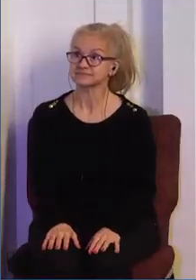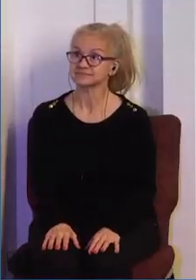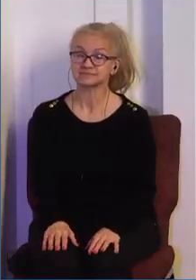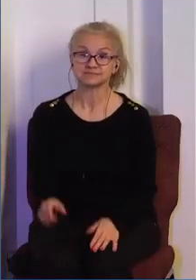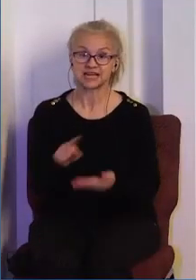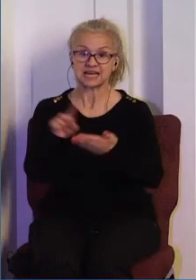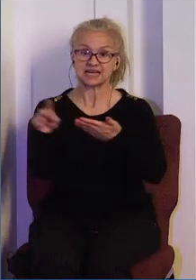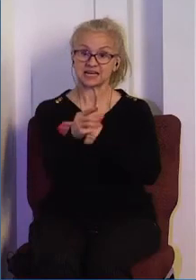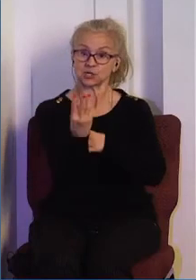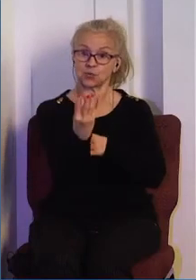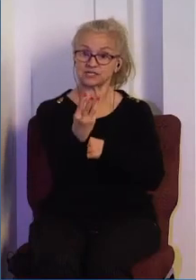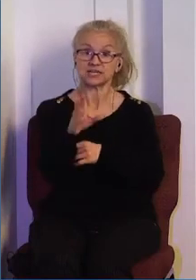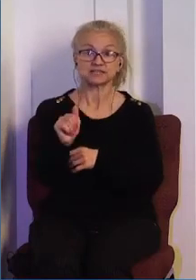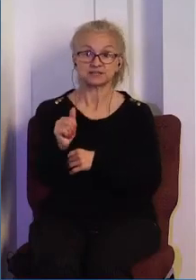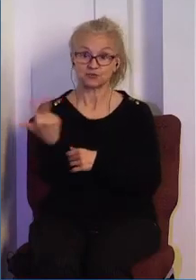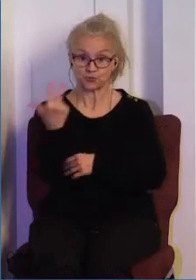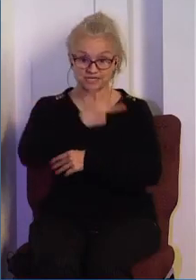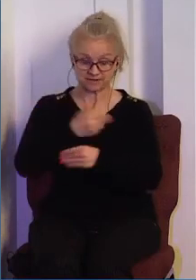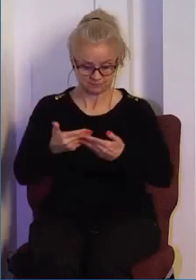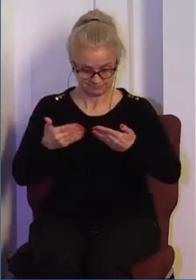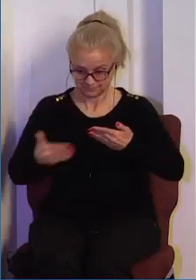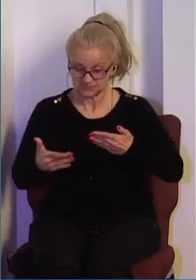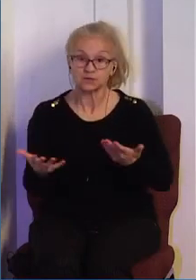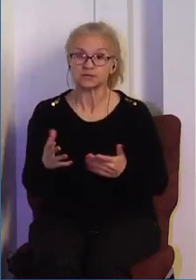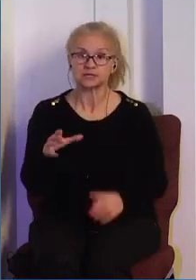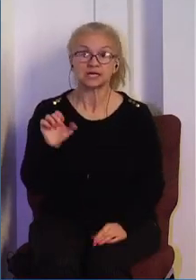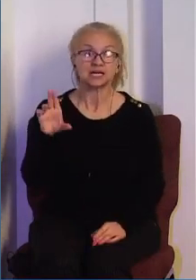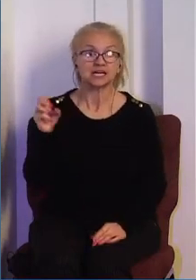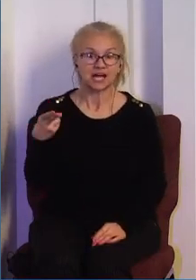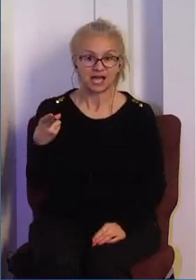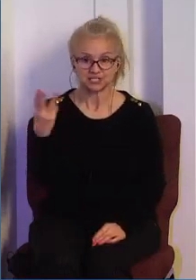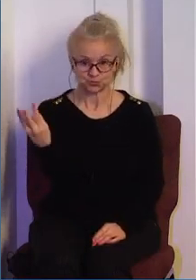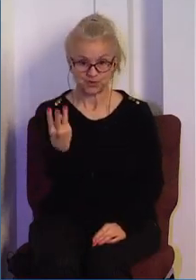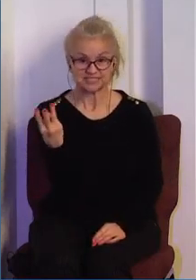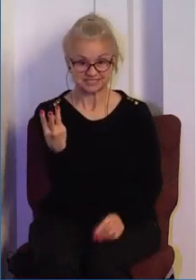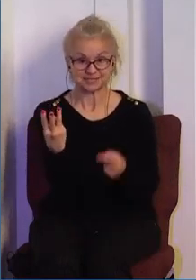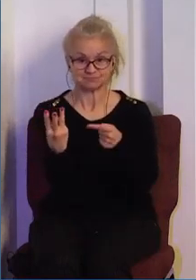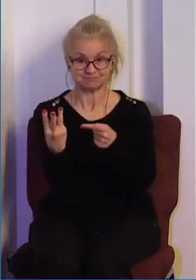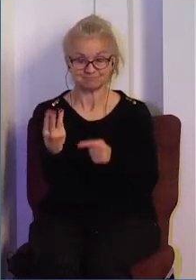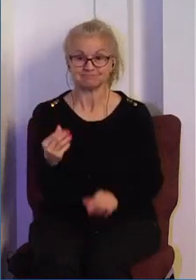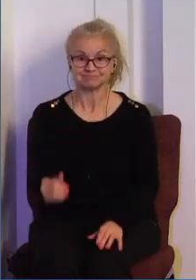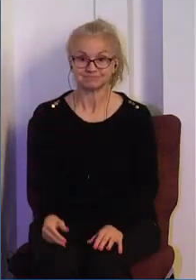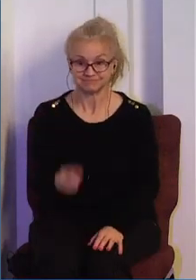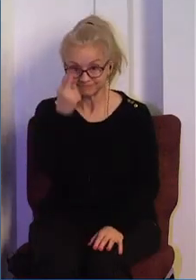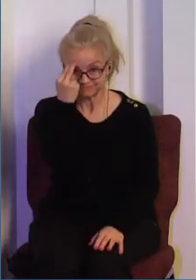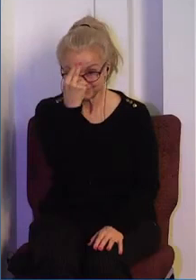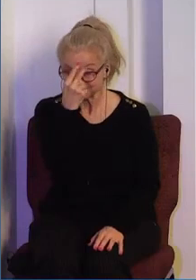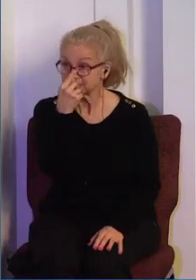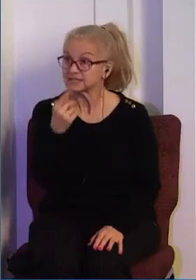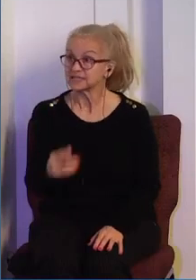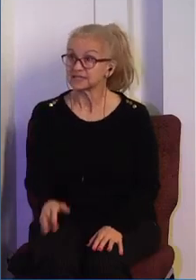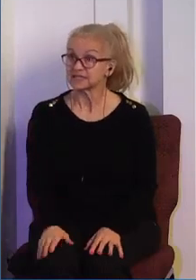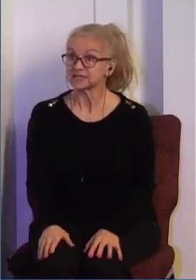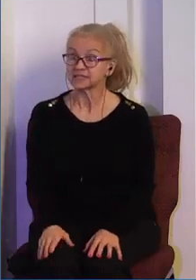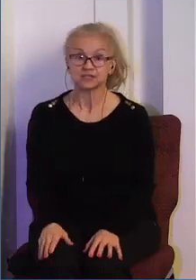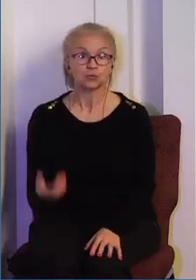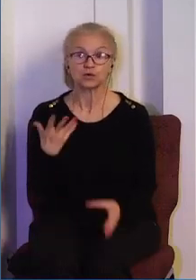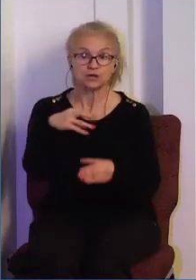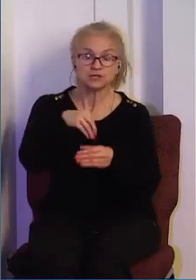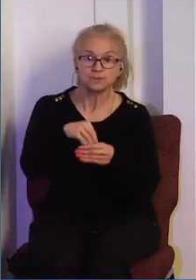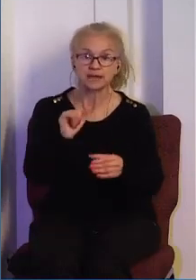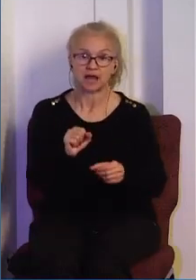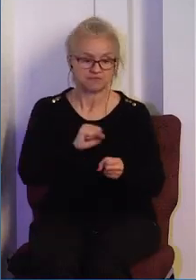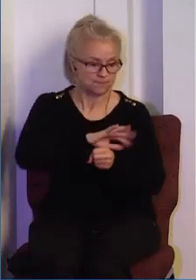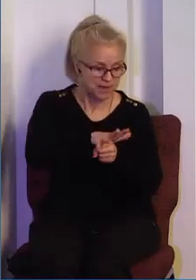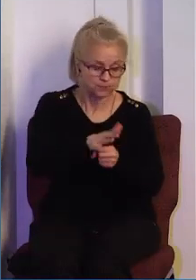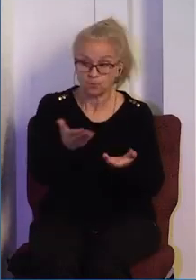Next Wednesday, that's 3 days from now, is Ash Wednesday. Now, we are in the middle of a pandemic.